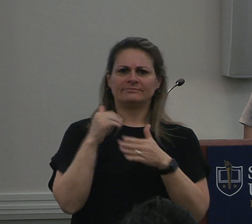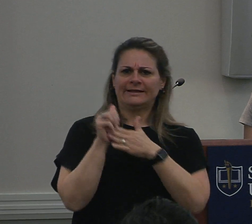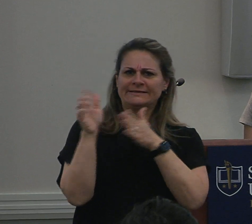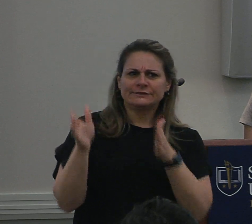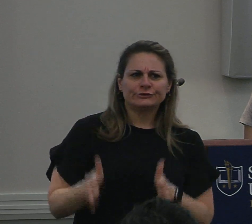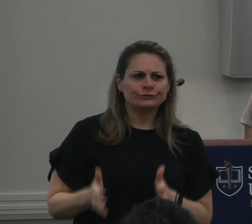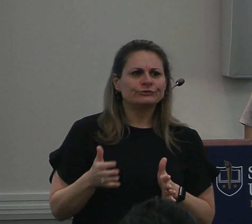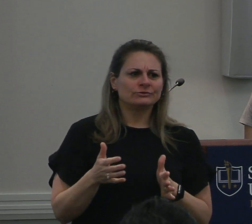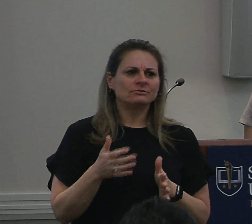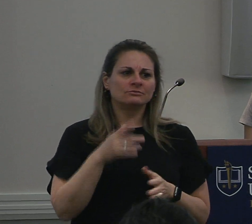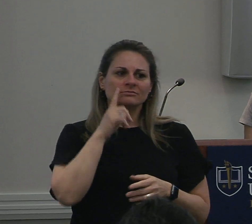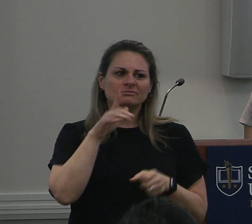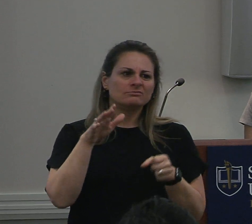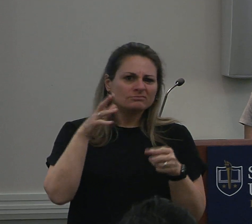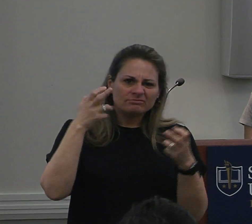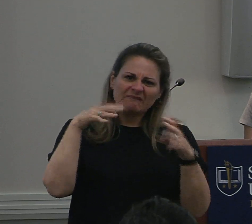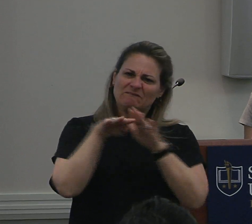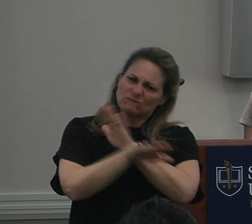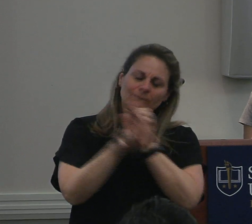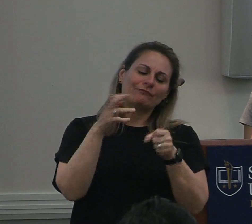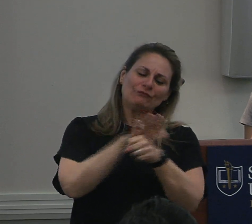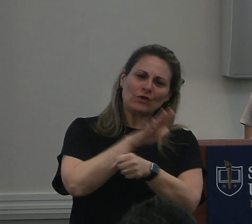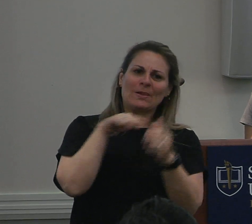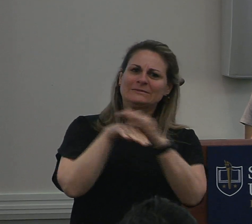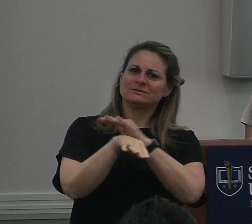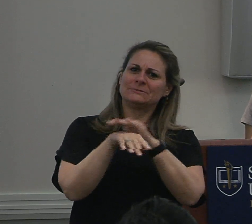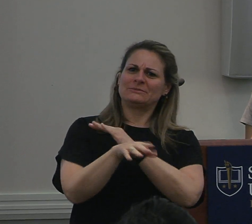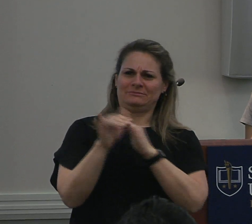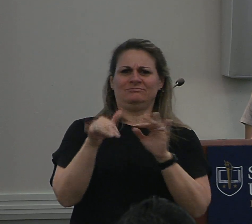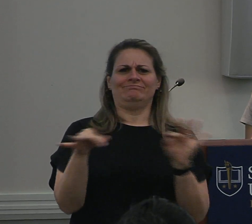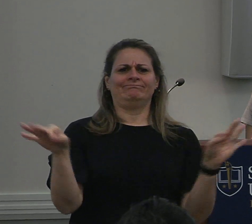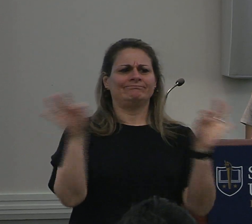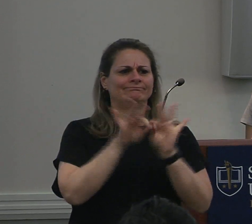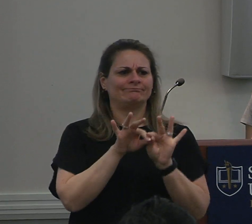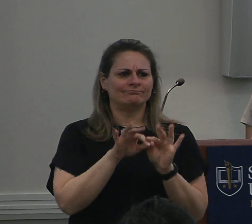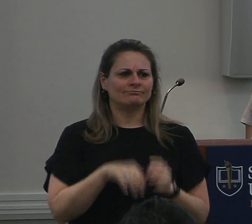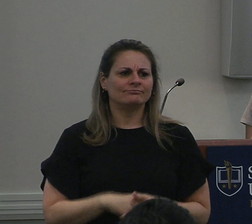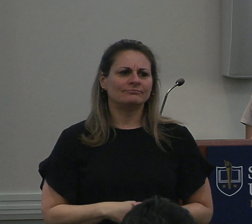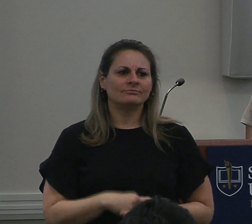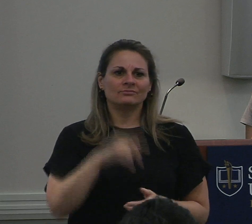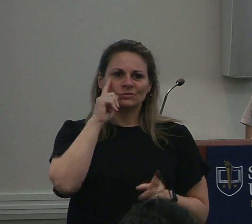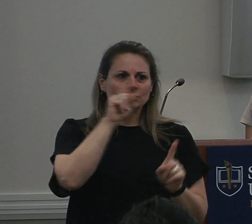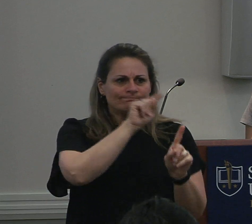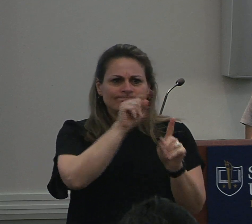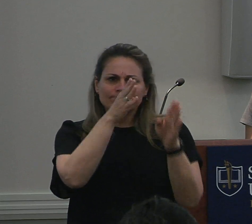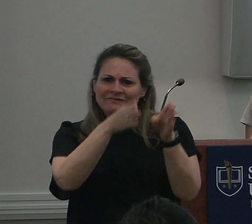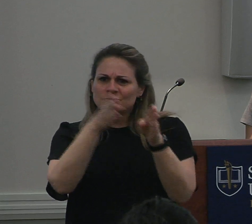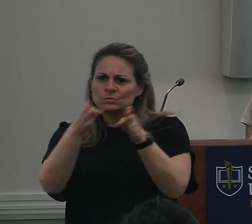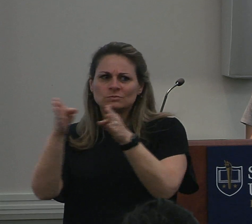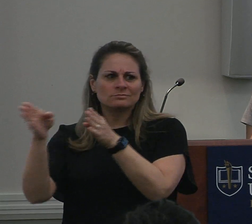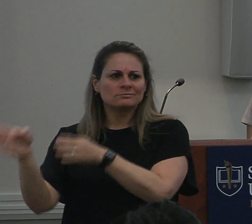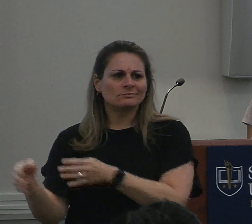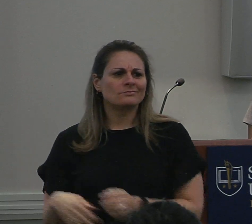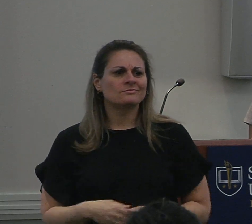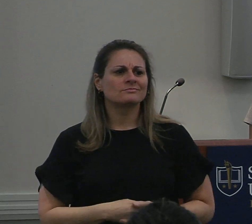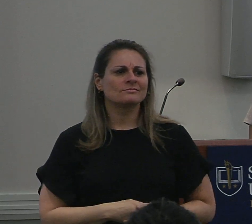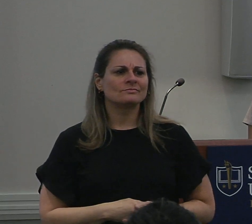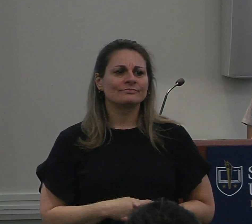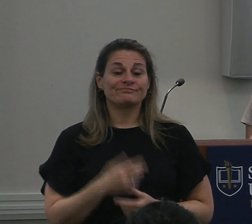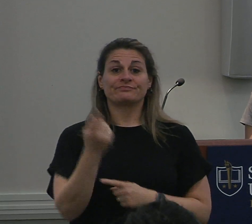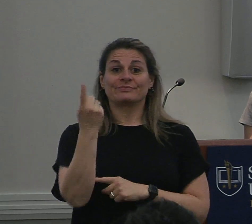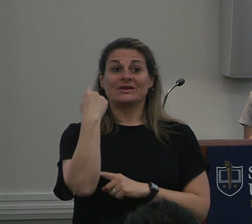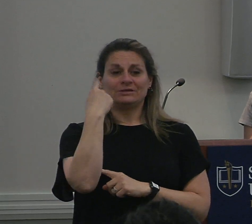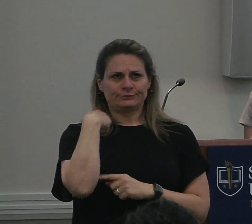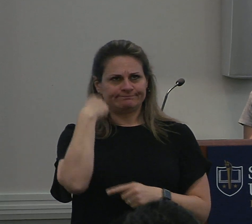full accessibility and opportunity for each community. I remember last year, it doesn't seem like that long